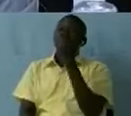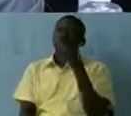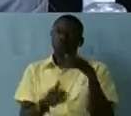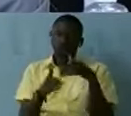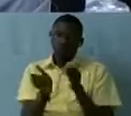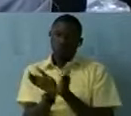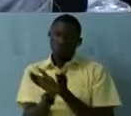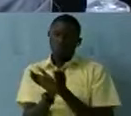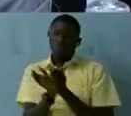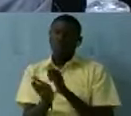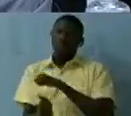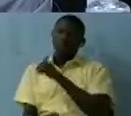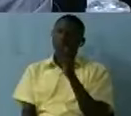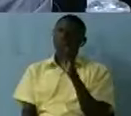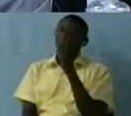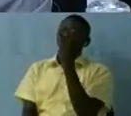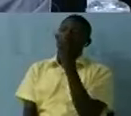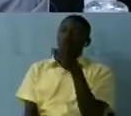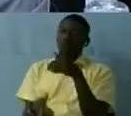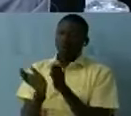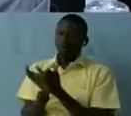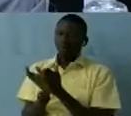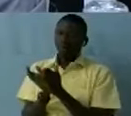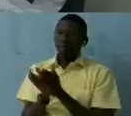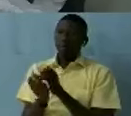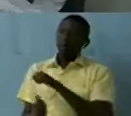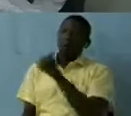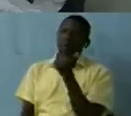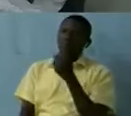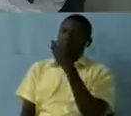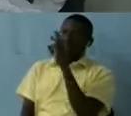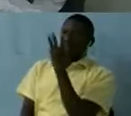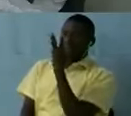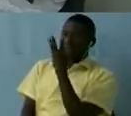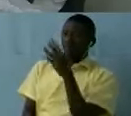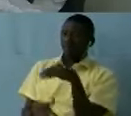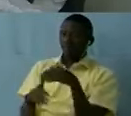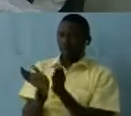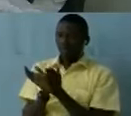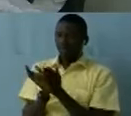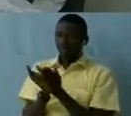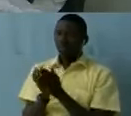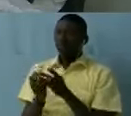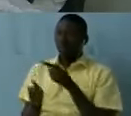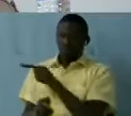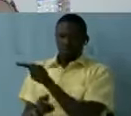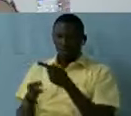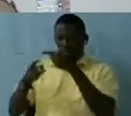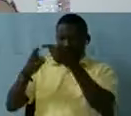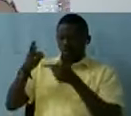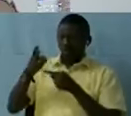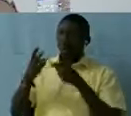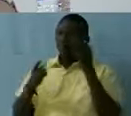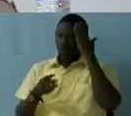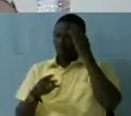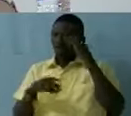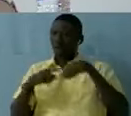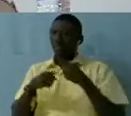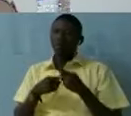batch, and the second, and the third, these were the ones I was aware of.